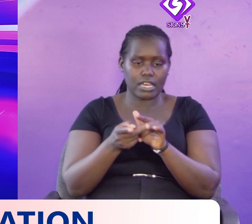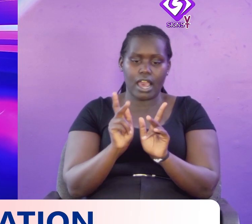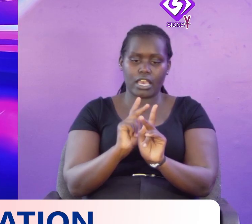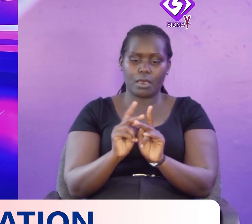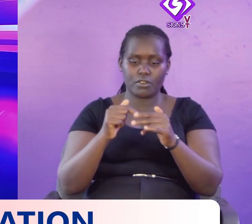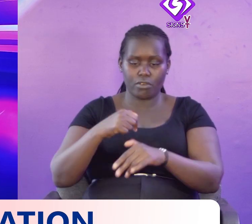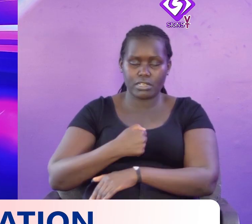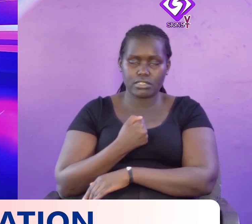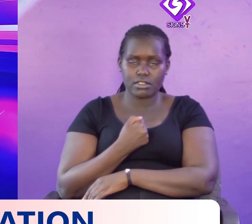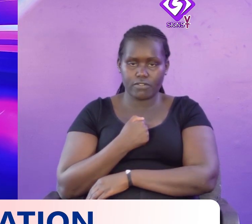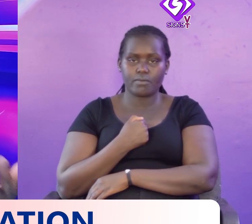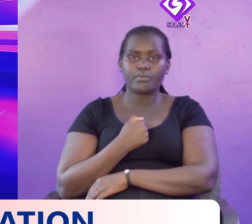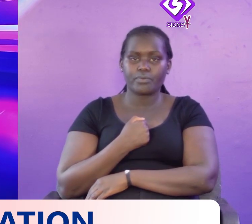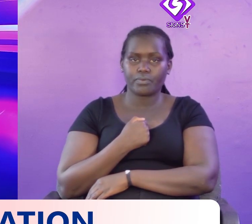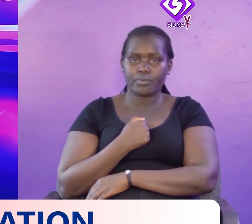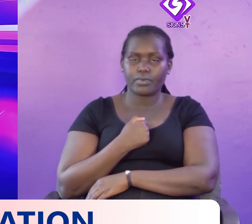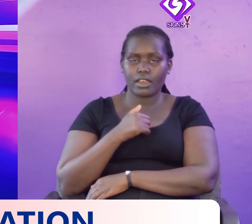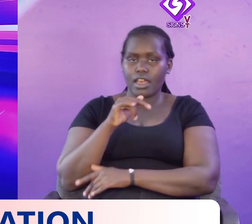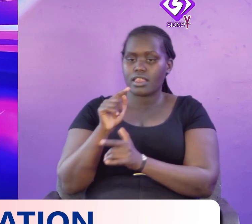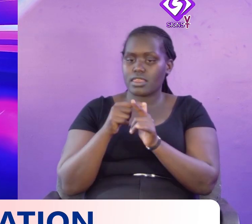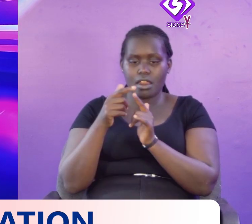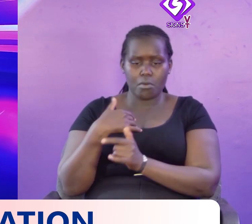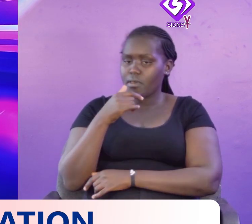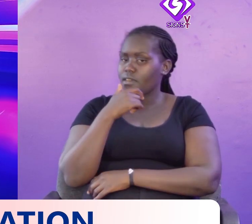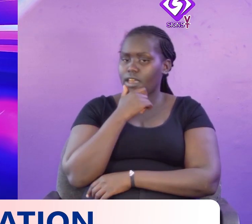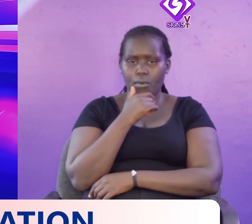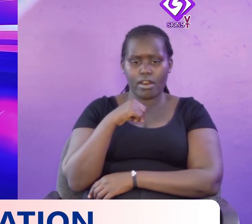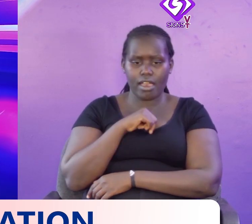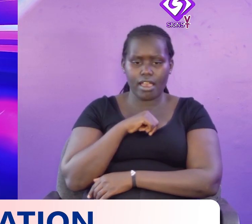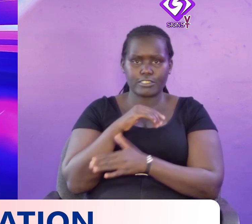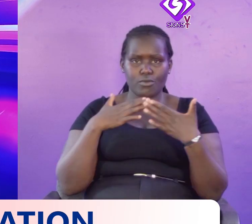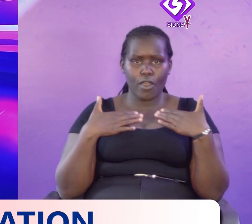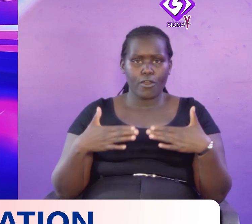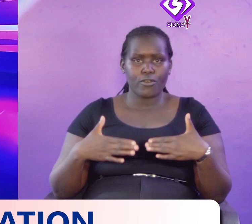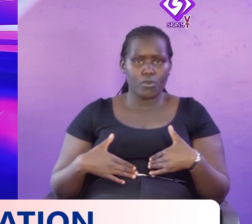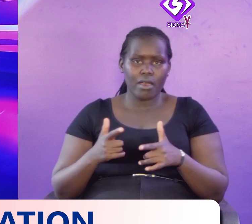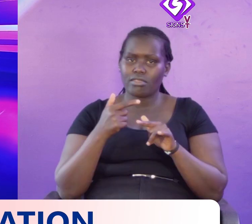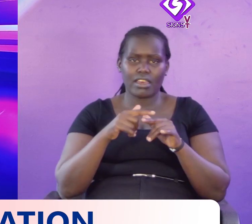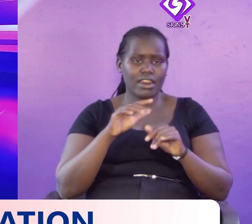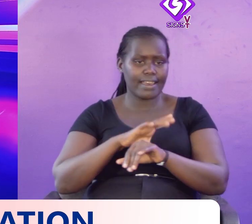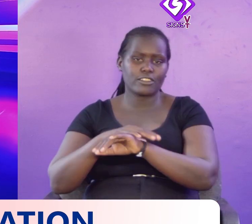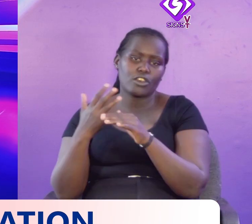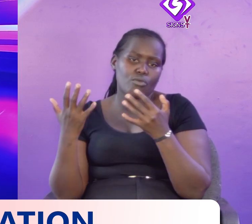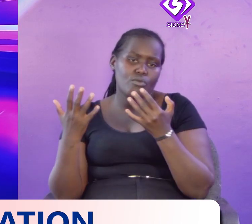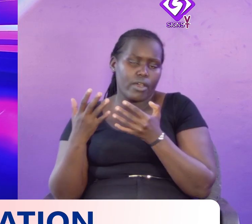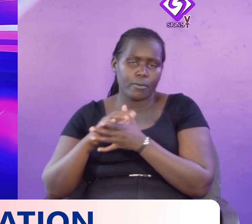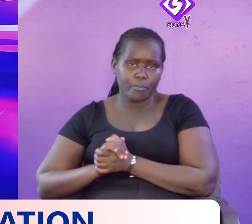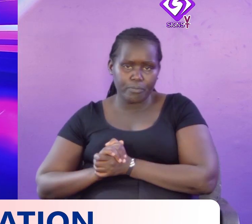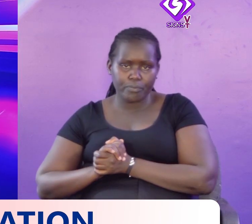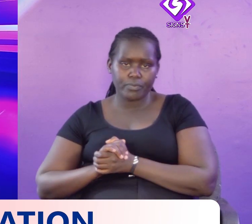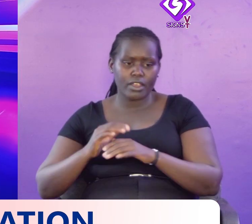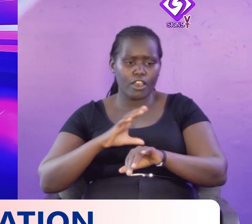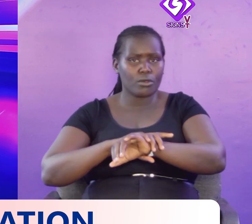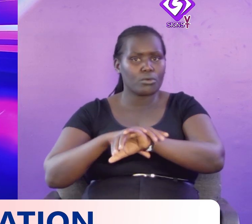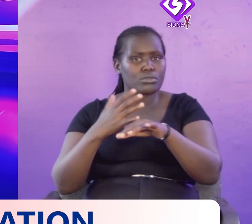You get? Okay. And sometimes I even wonder, we are human beings. Hizi vitu naenda nazo wapi? Yeah. You know, unazipeleka